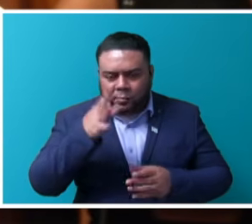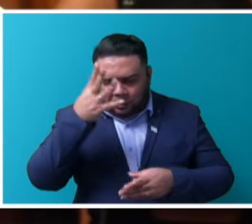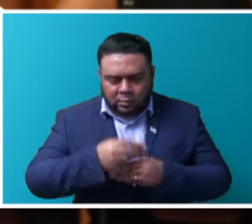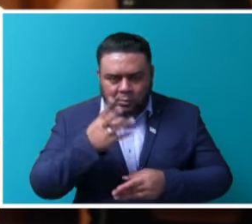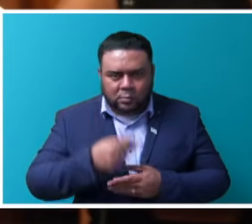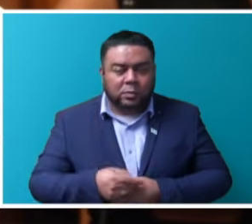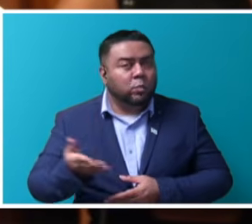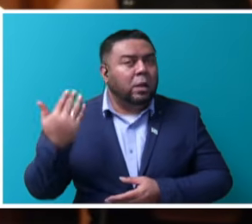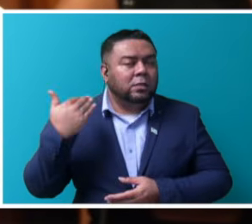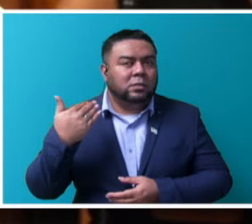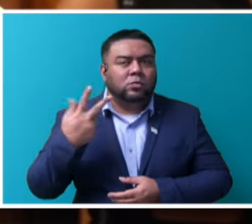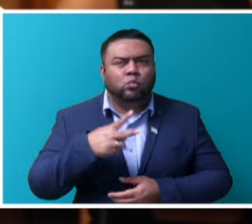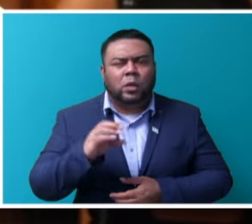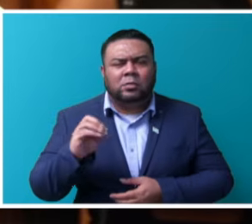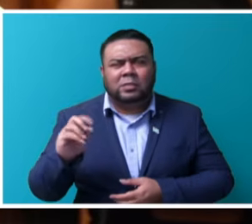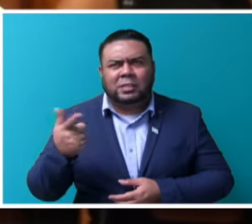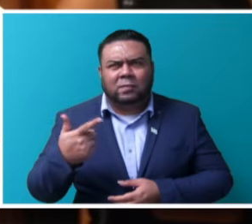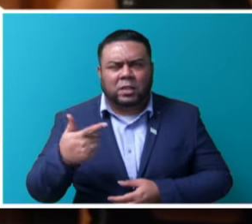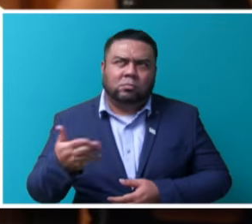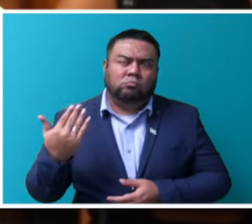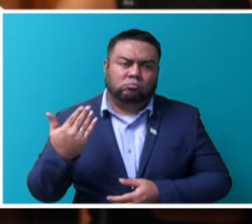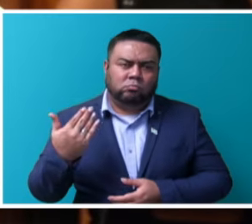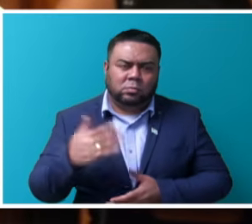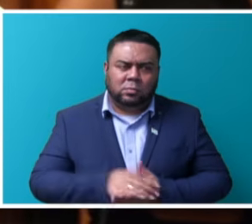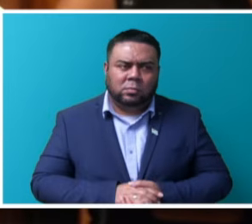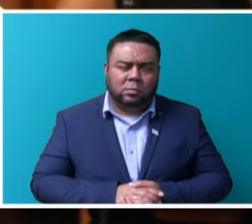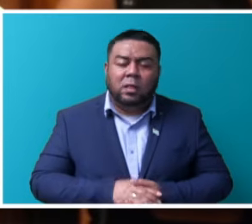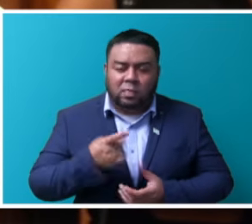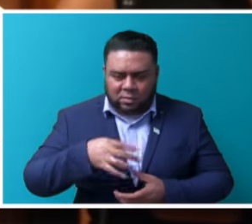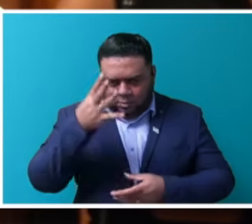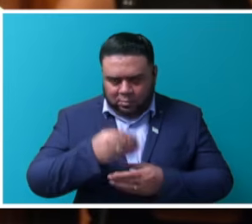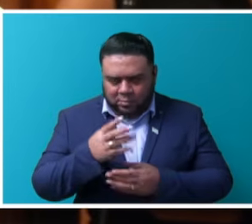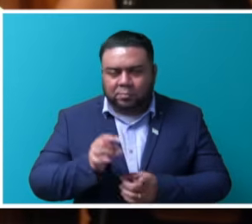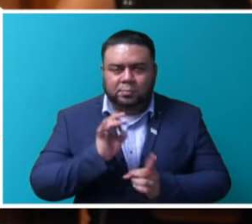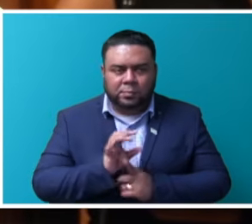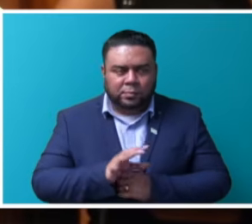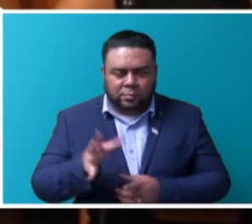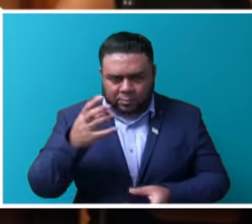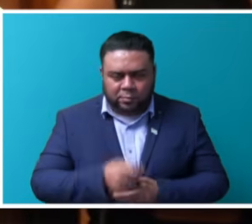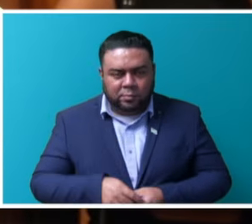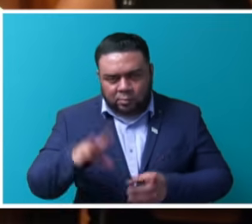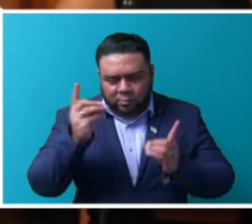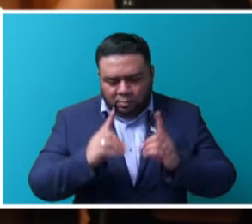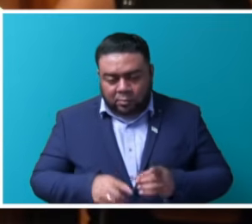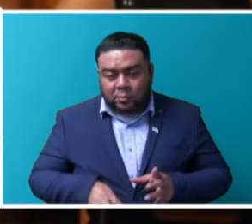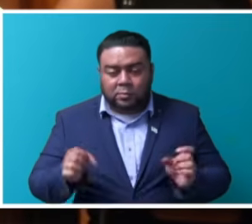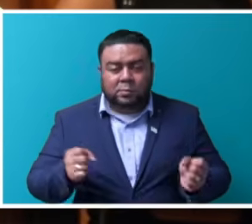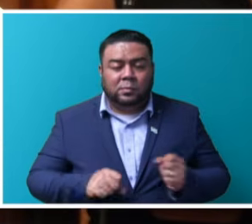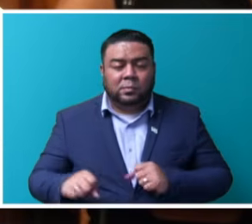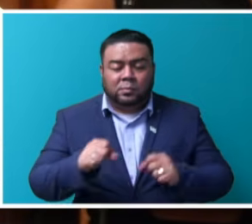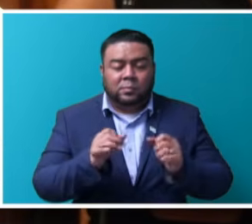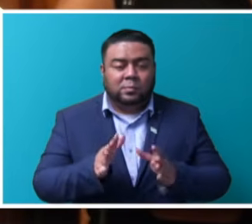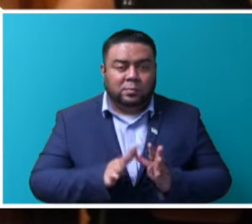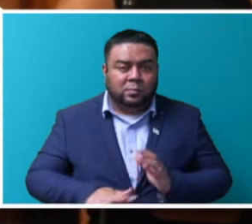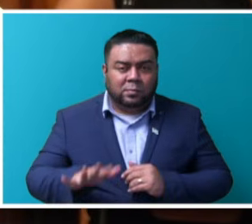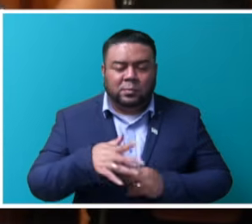one was done in 2017. This census will be crucial in capturing the demographic, economic, and social trends that